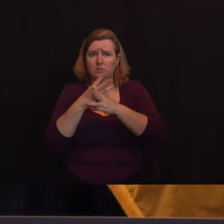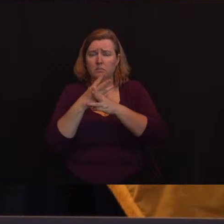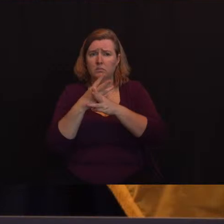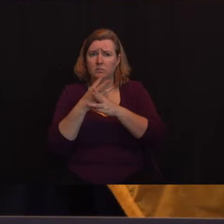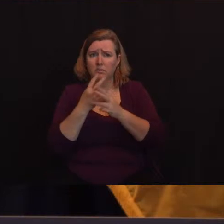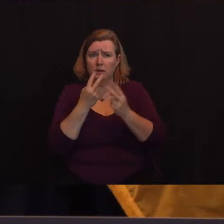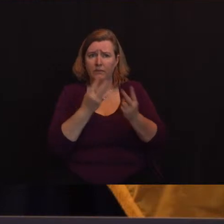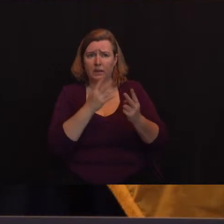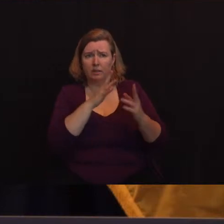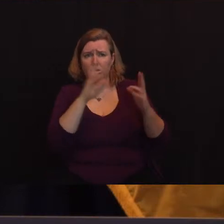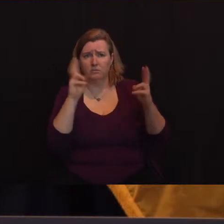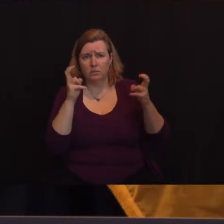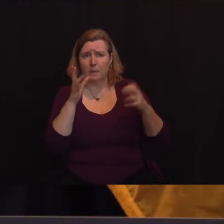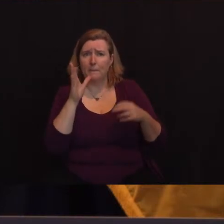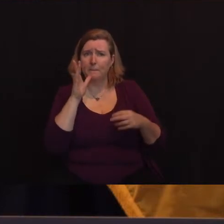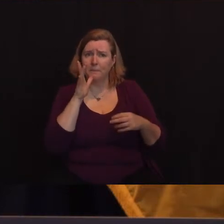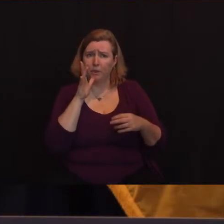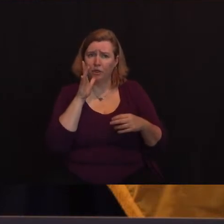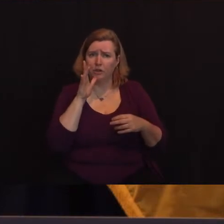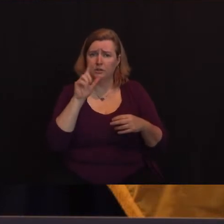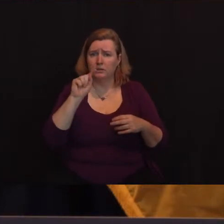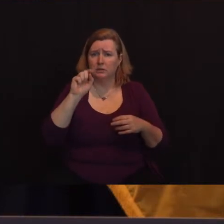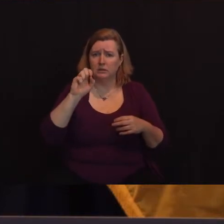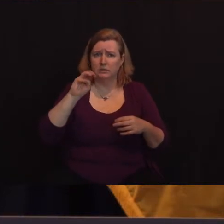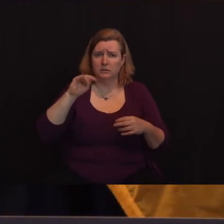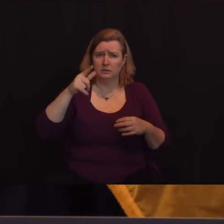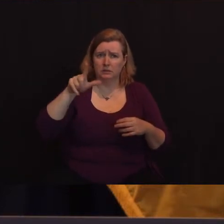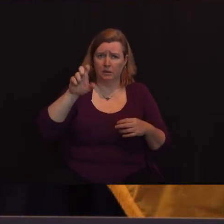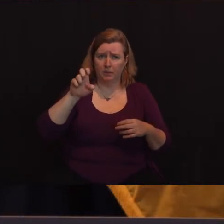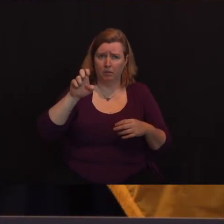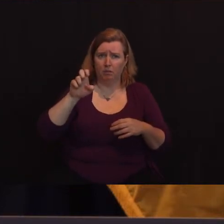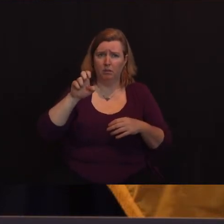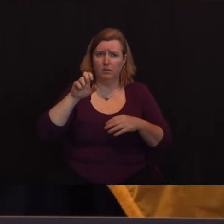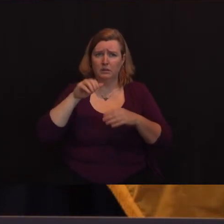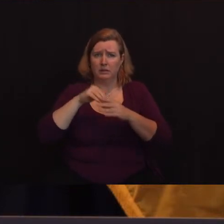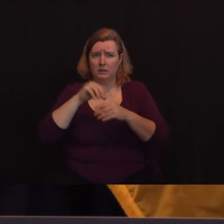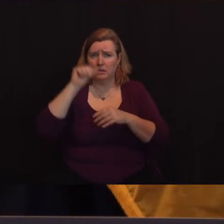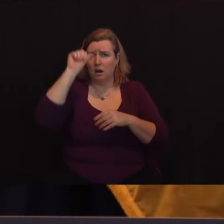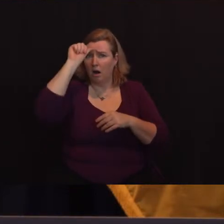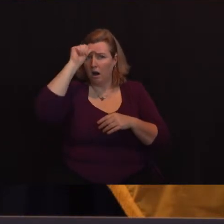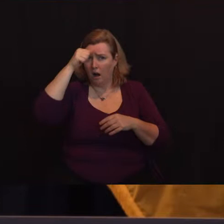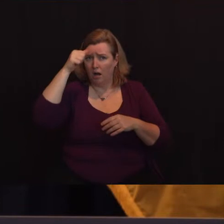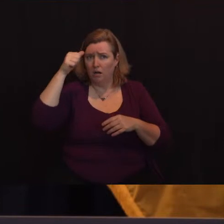mother temple, I guess, in fact, you were with me, Matt, in India.